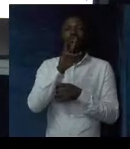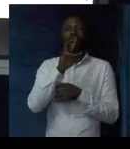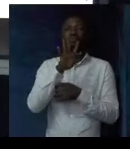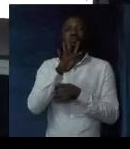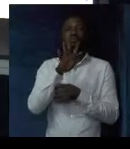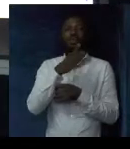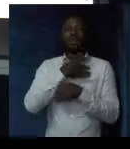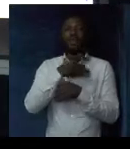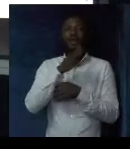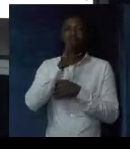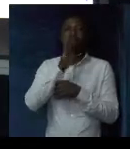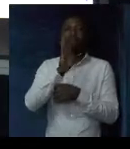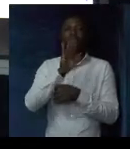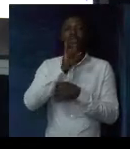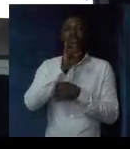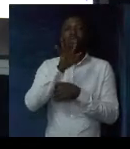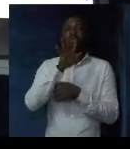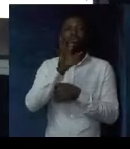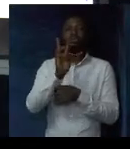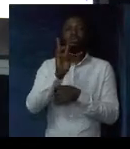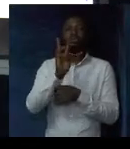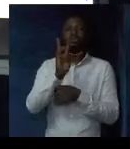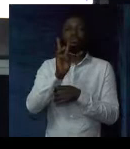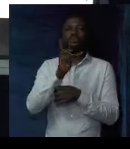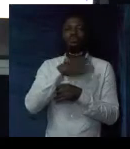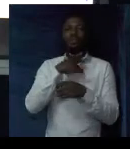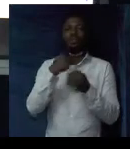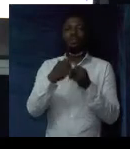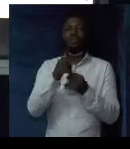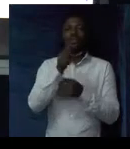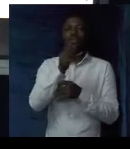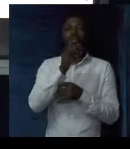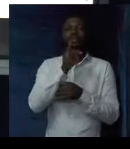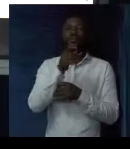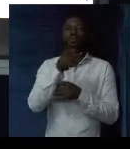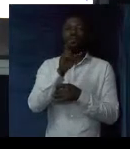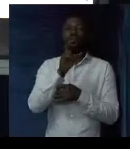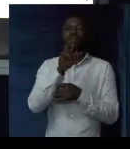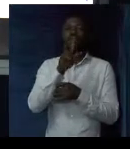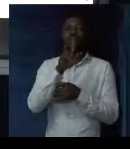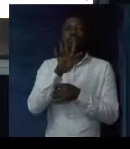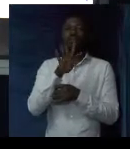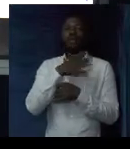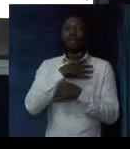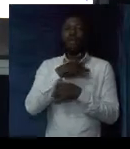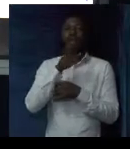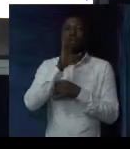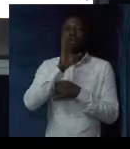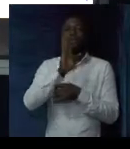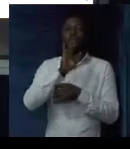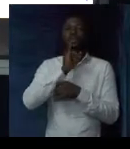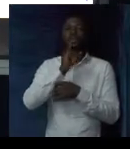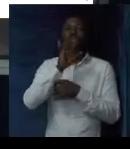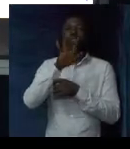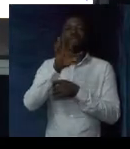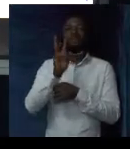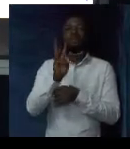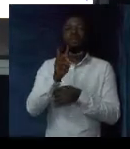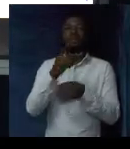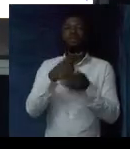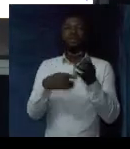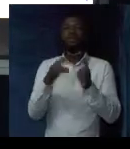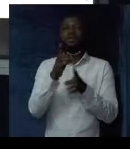is 124 and B is 56. And finally, A is 134 and B